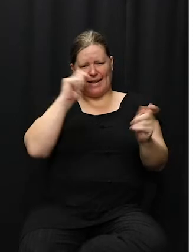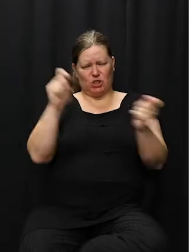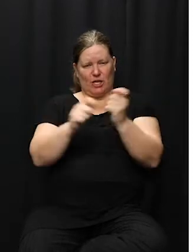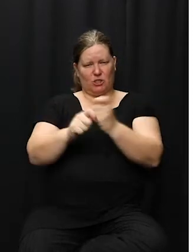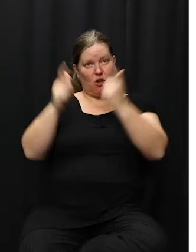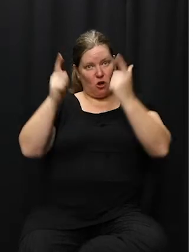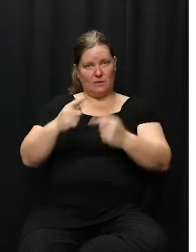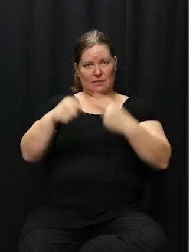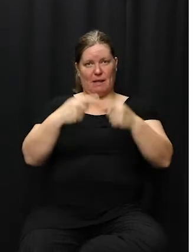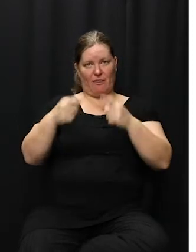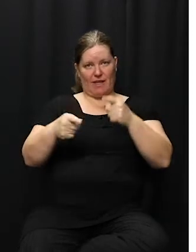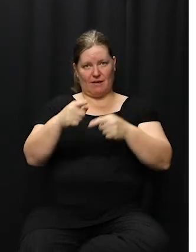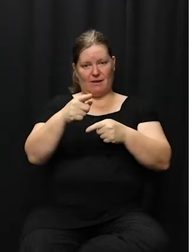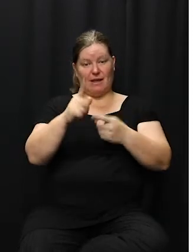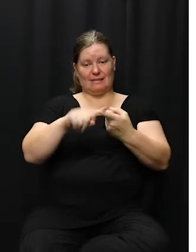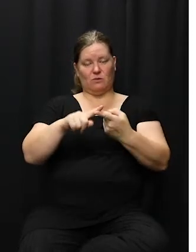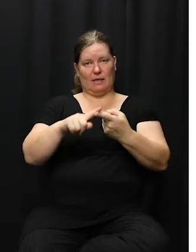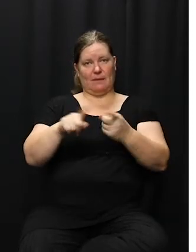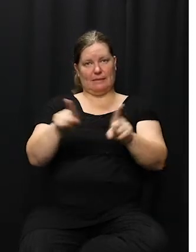that pattern.